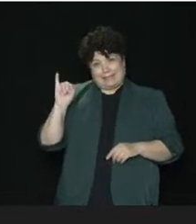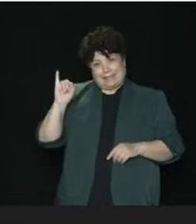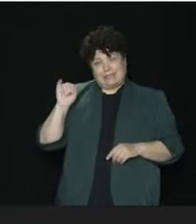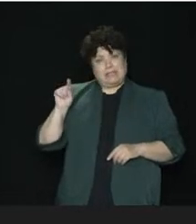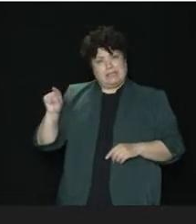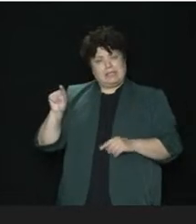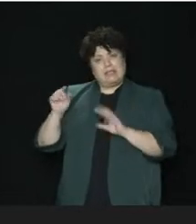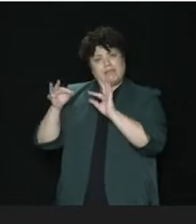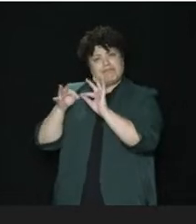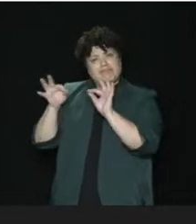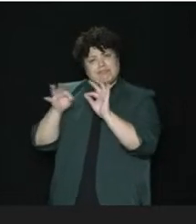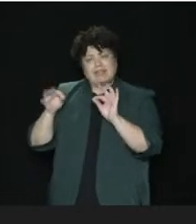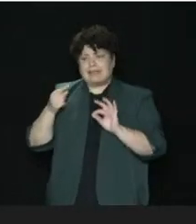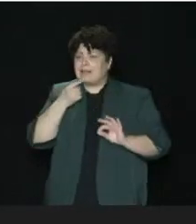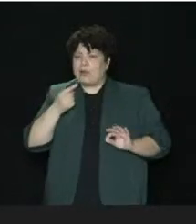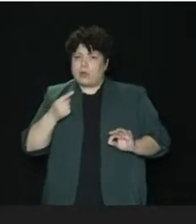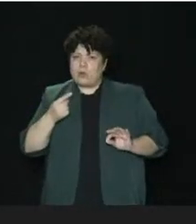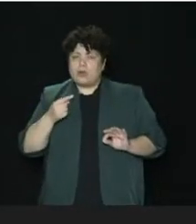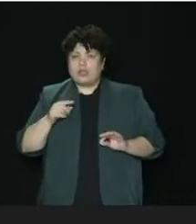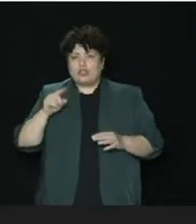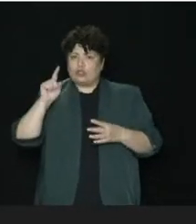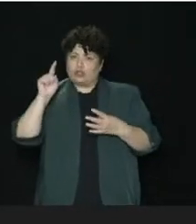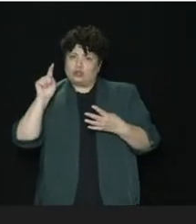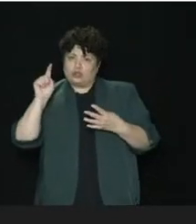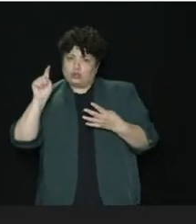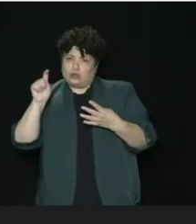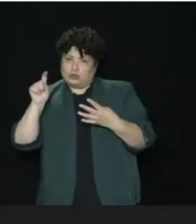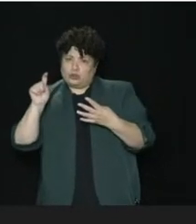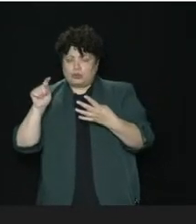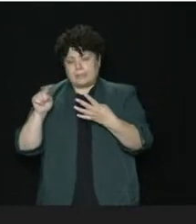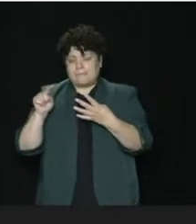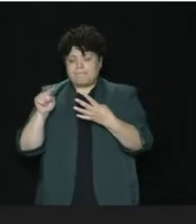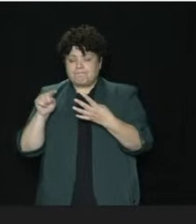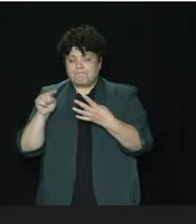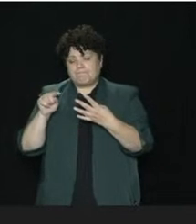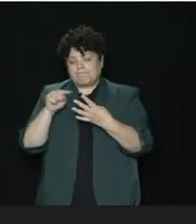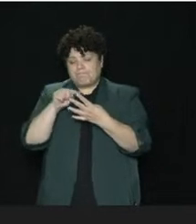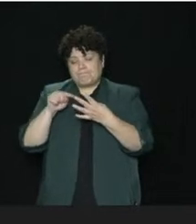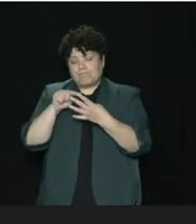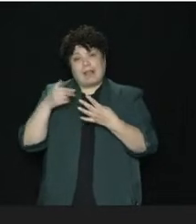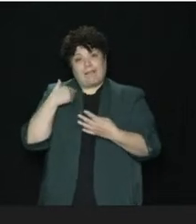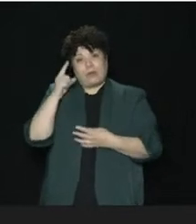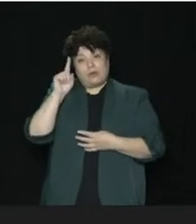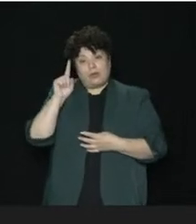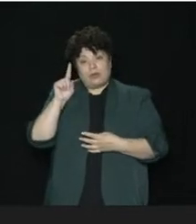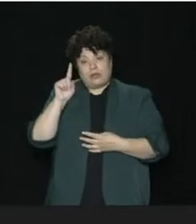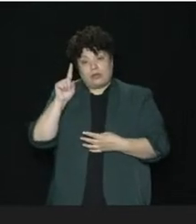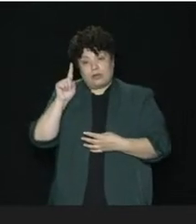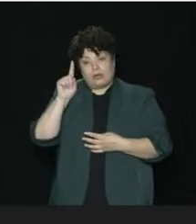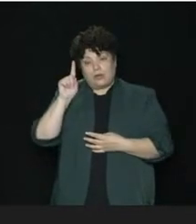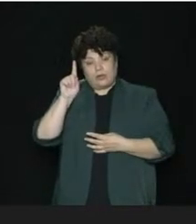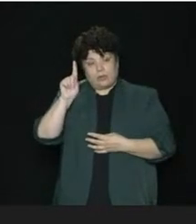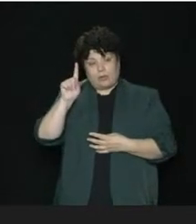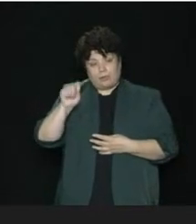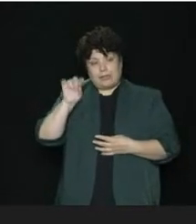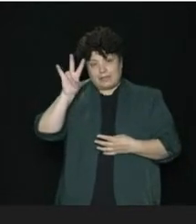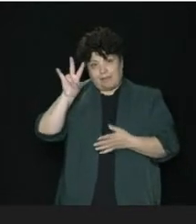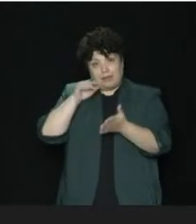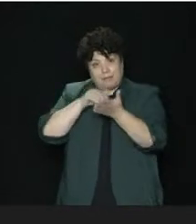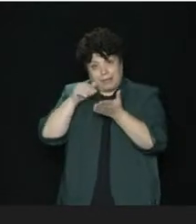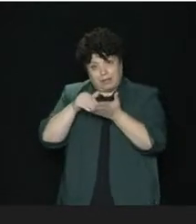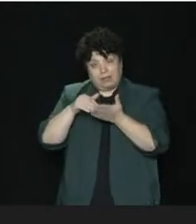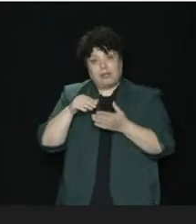this idea of preferred vaccines. As one of the 1.7 million Canadians who got one of the not preferred